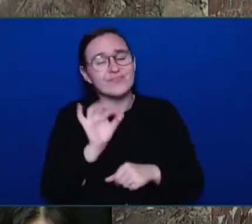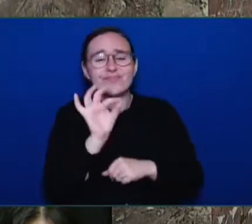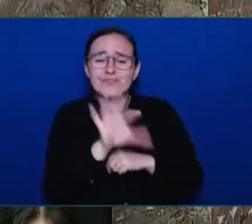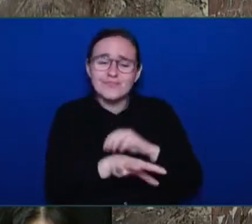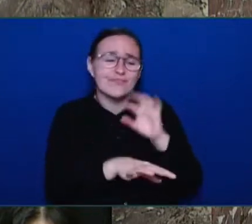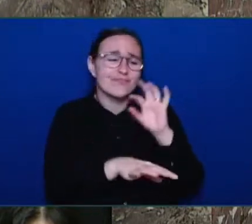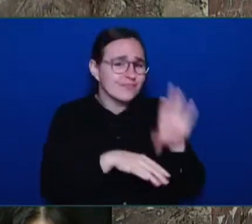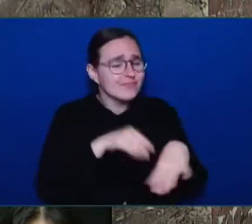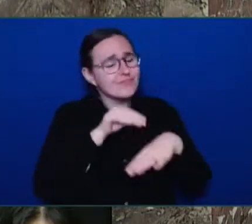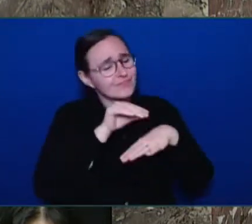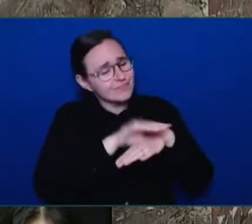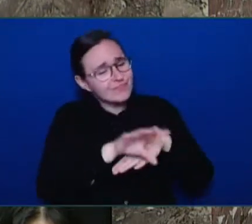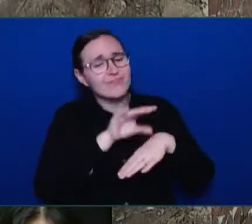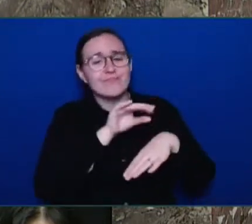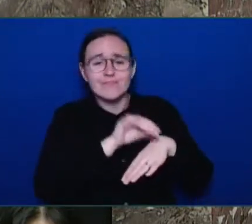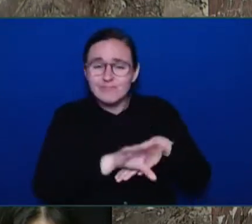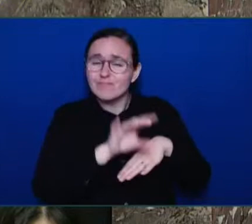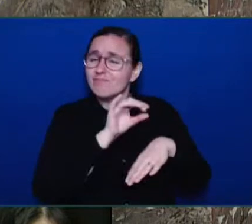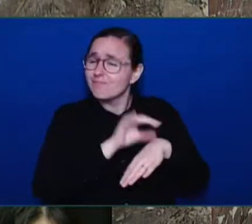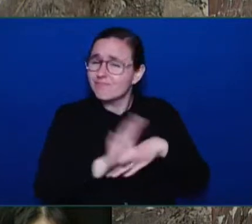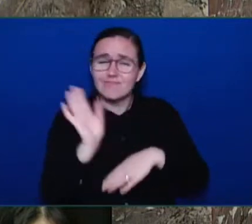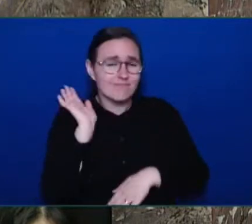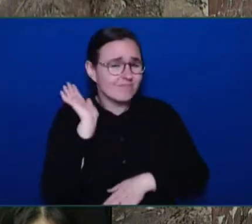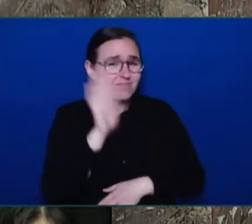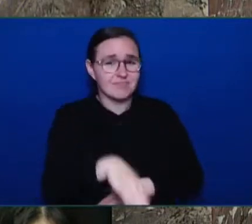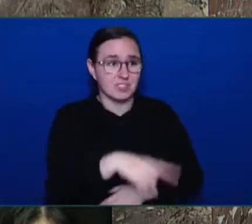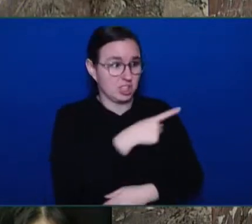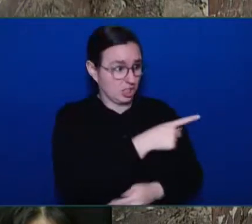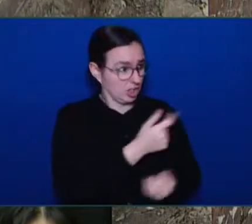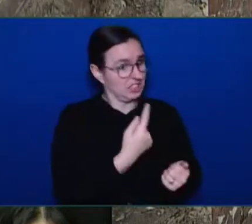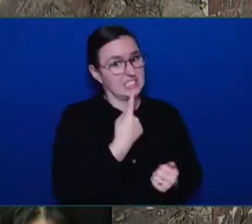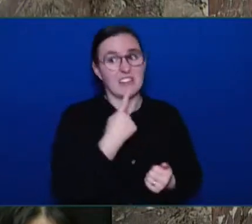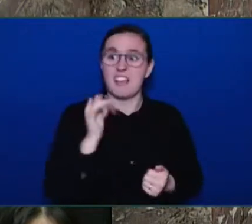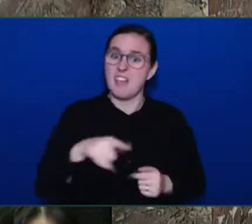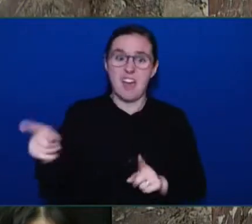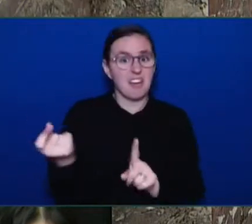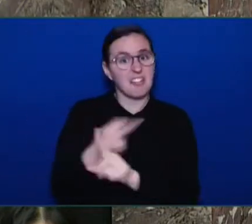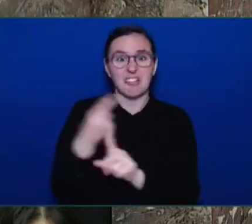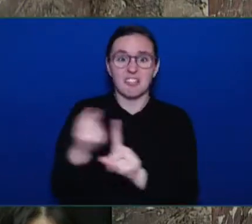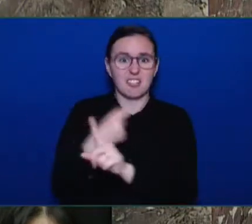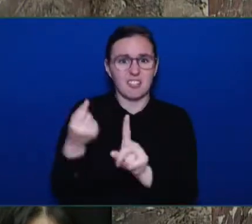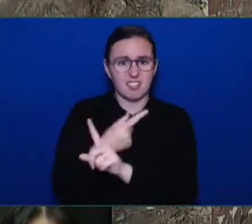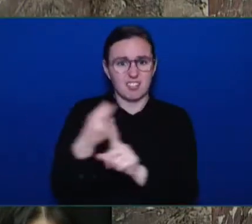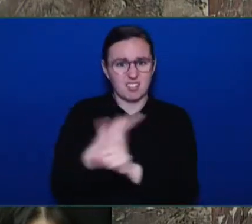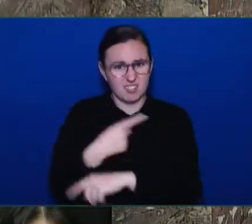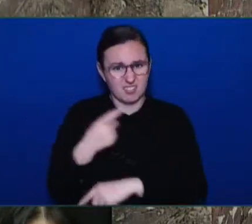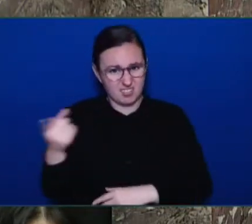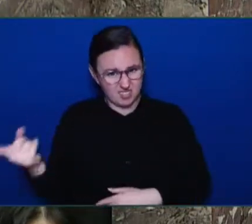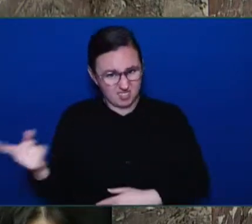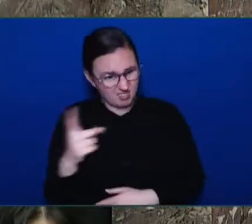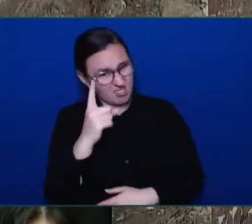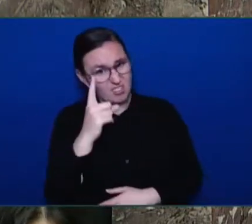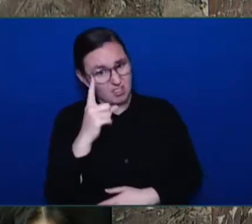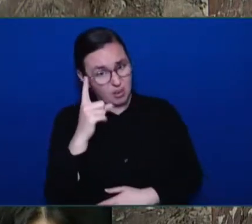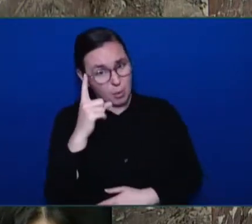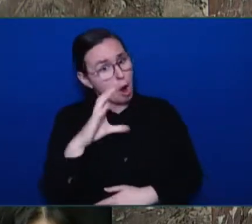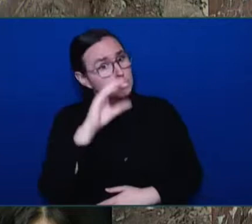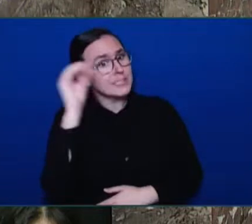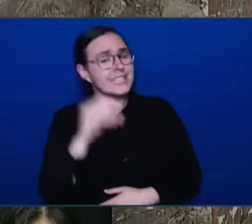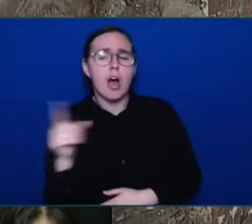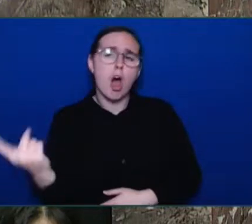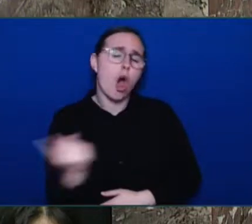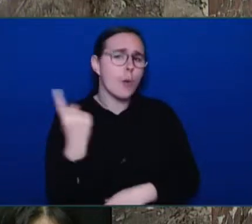Does that mean that she's right every single time? Of course not. This has been an evolving pandemic that's challenged health